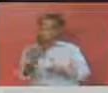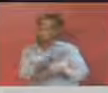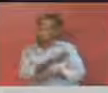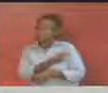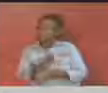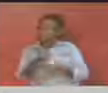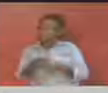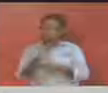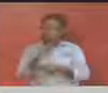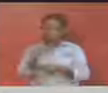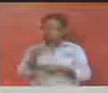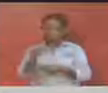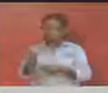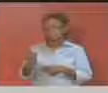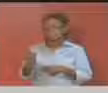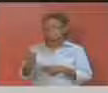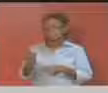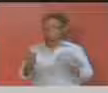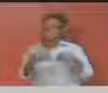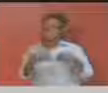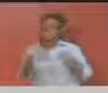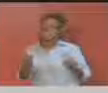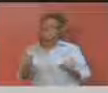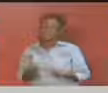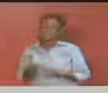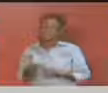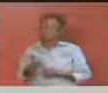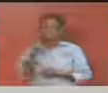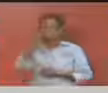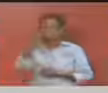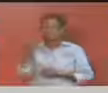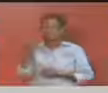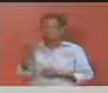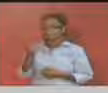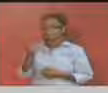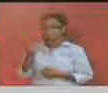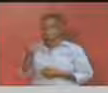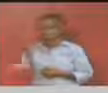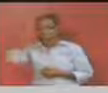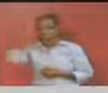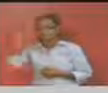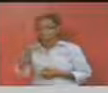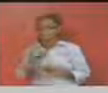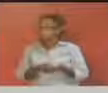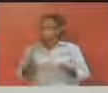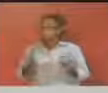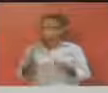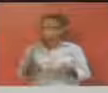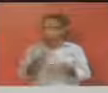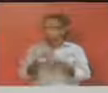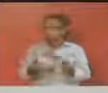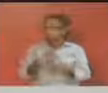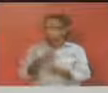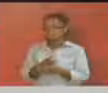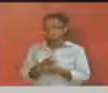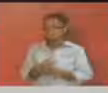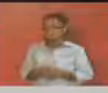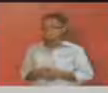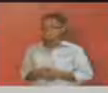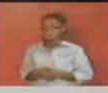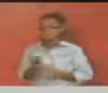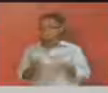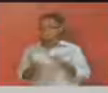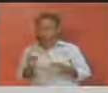it now, because the global supply chain is so uncertain at this time. If you have a vaccine